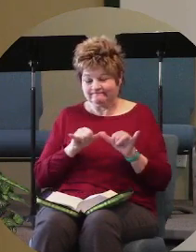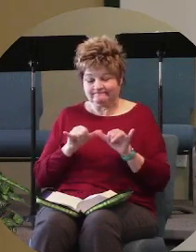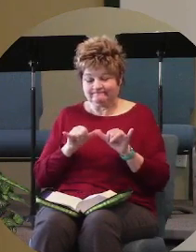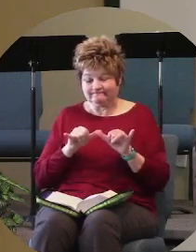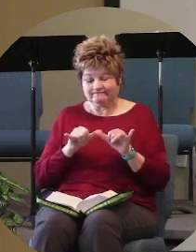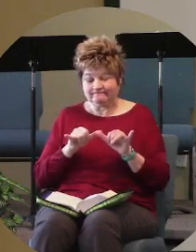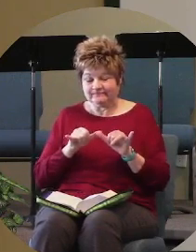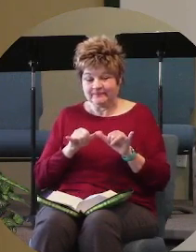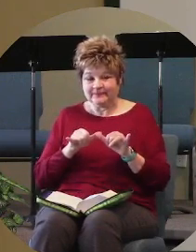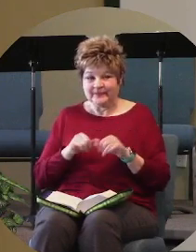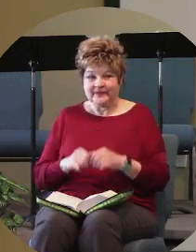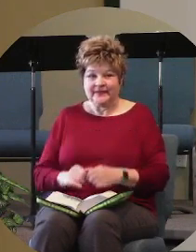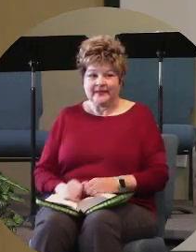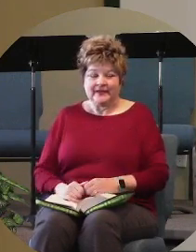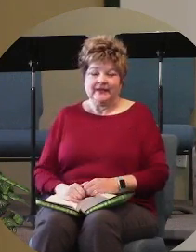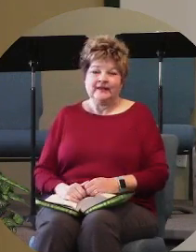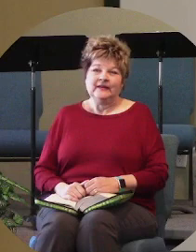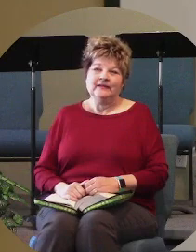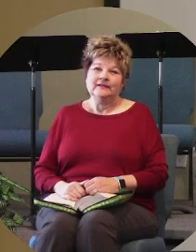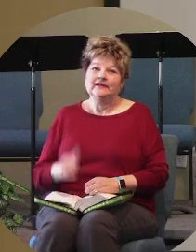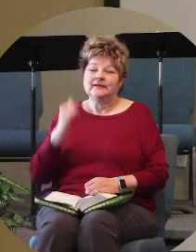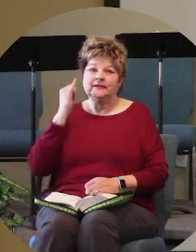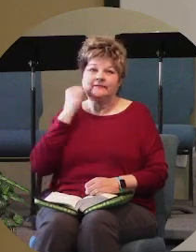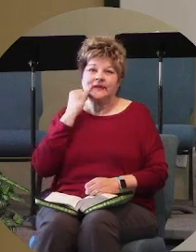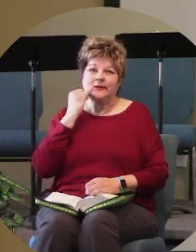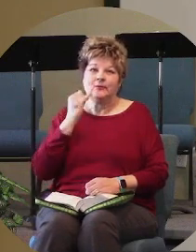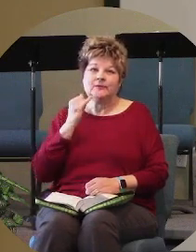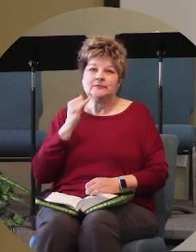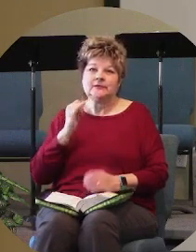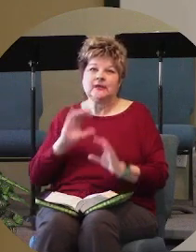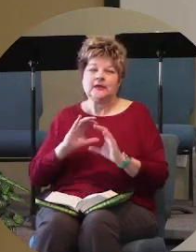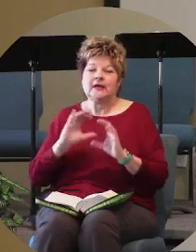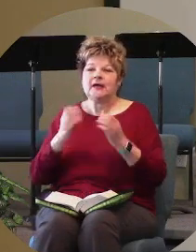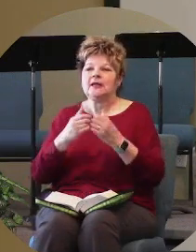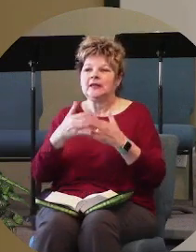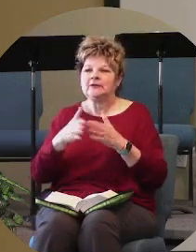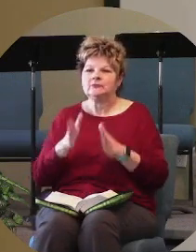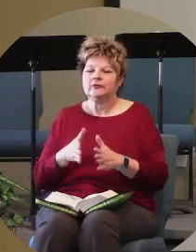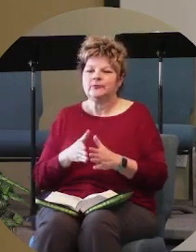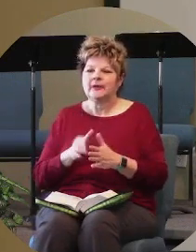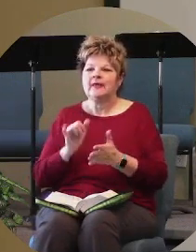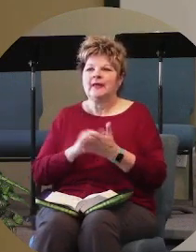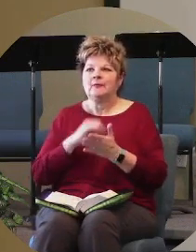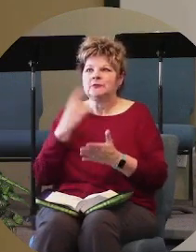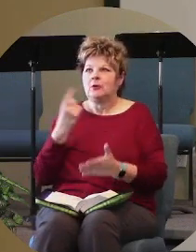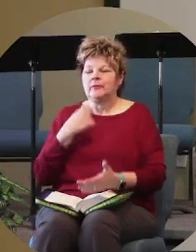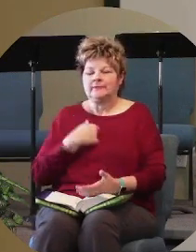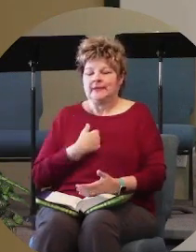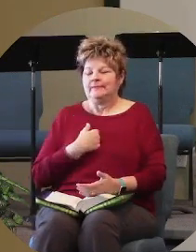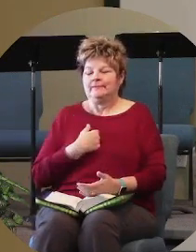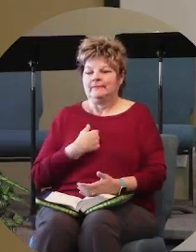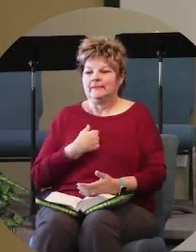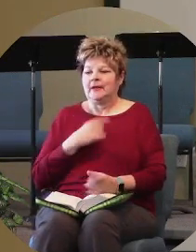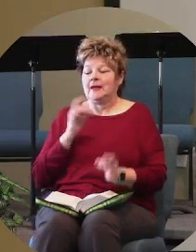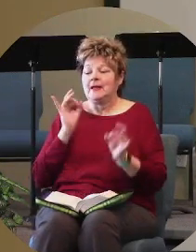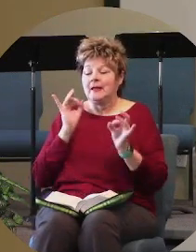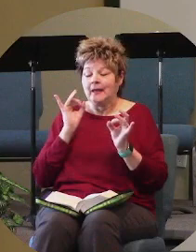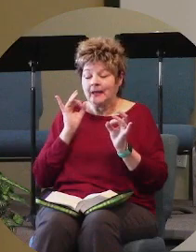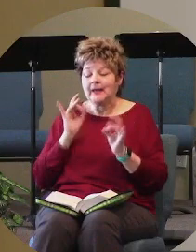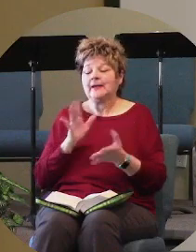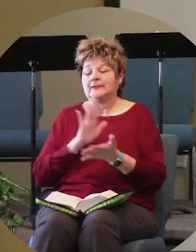You know, if there was a classroom situation, that was always me. I hated